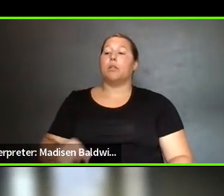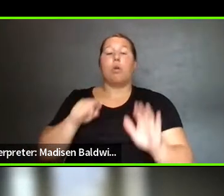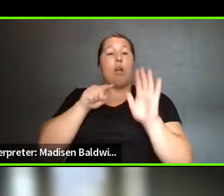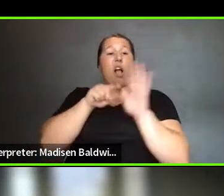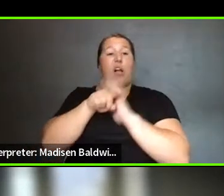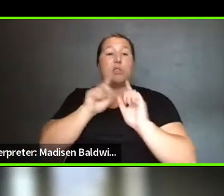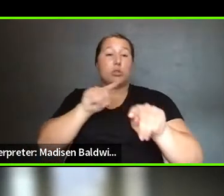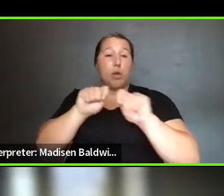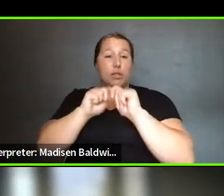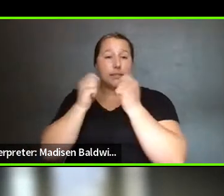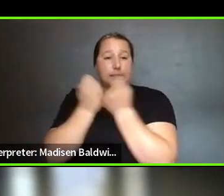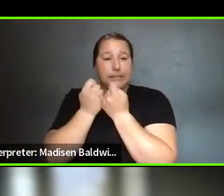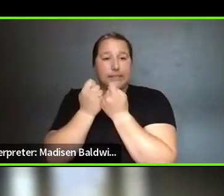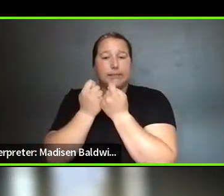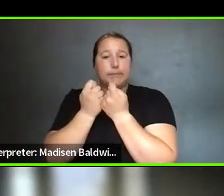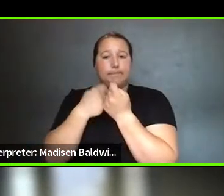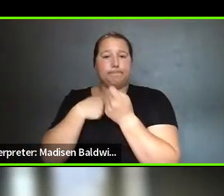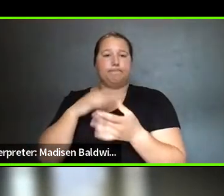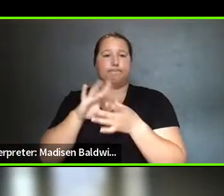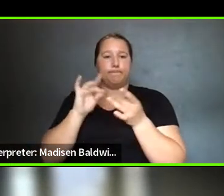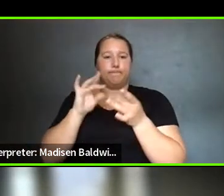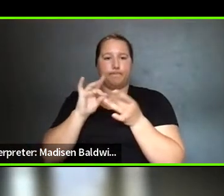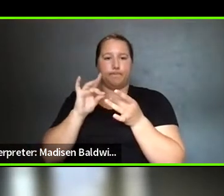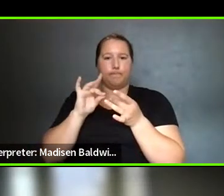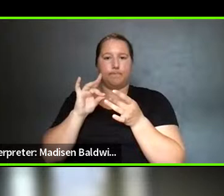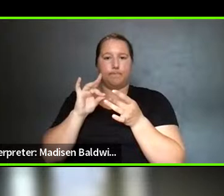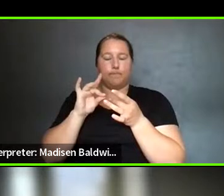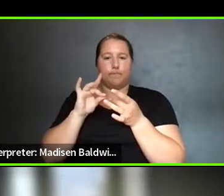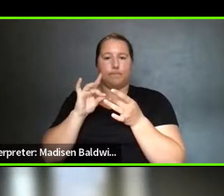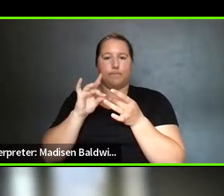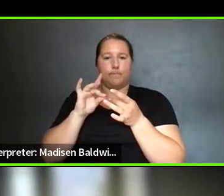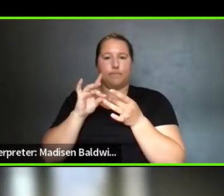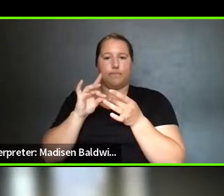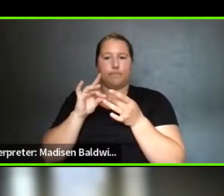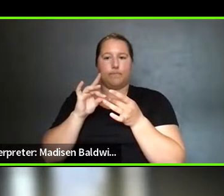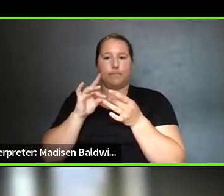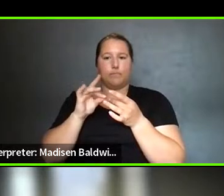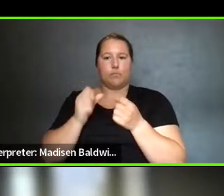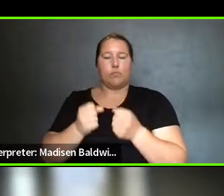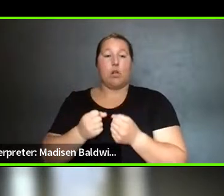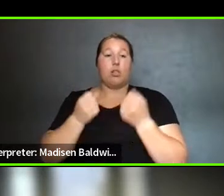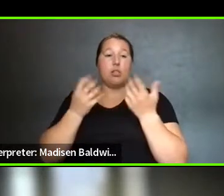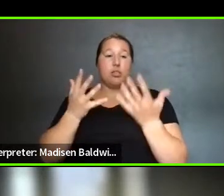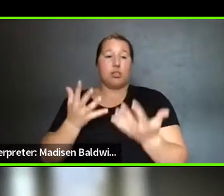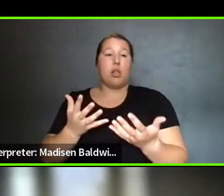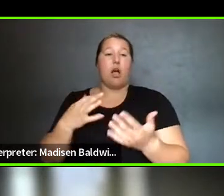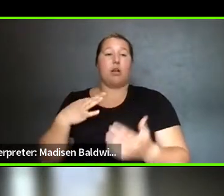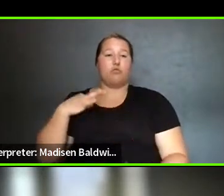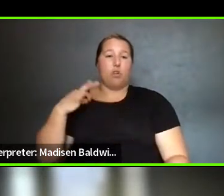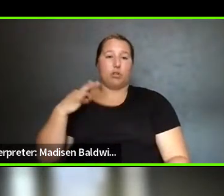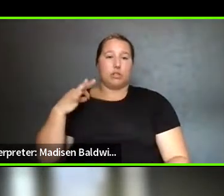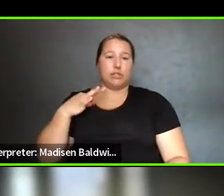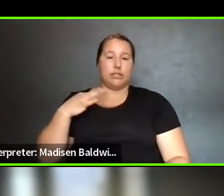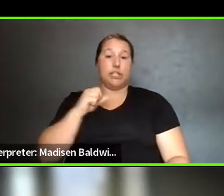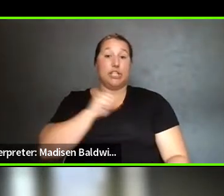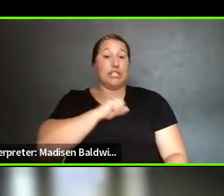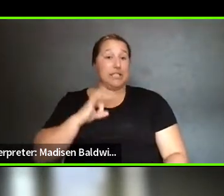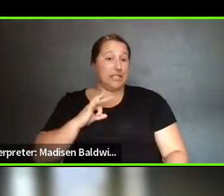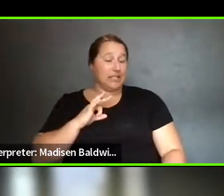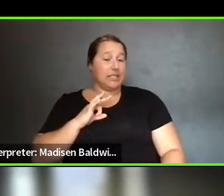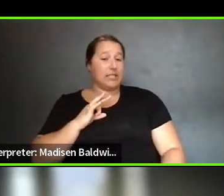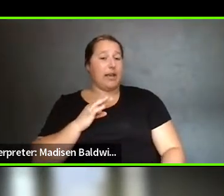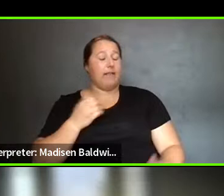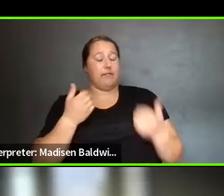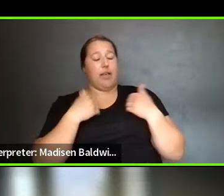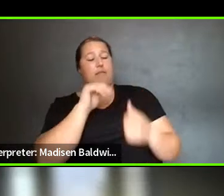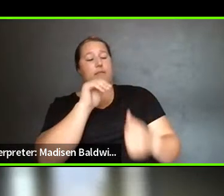team, as I mentioned, is majority of volunteers. So for staff purposes, we have Aaliyah, who